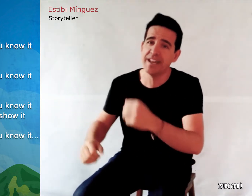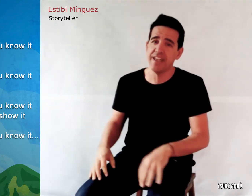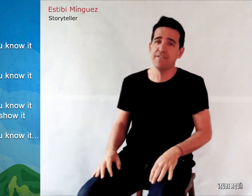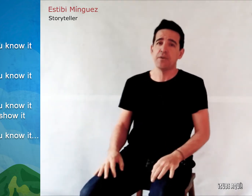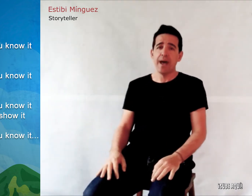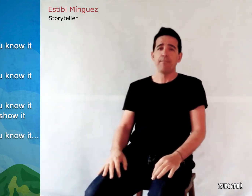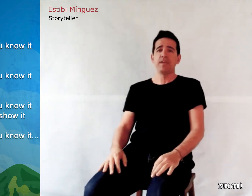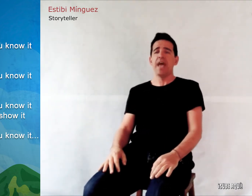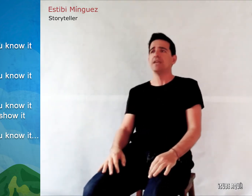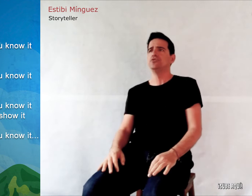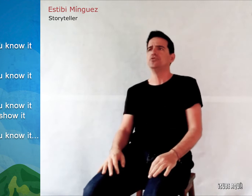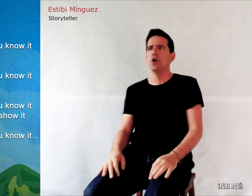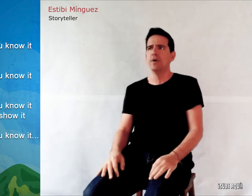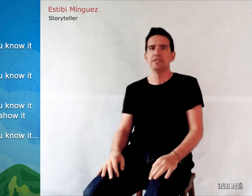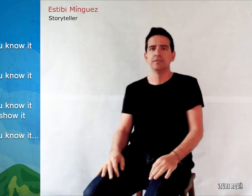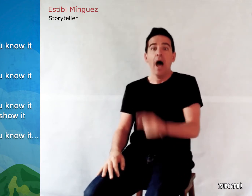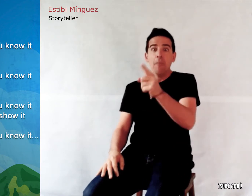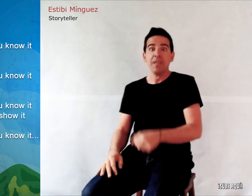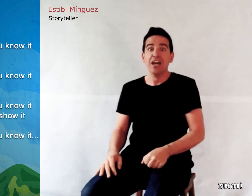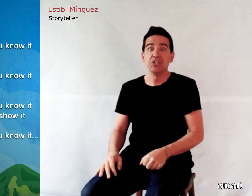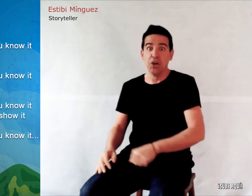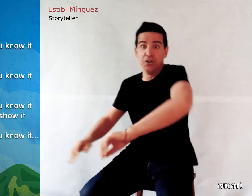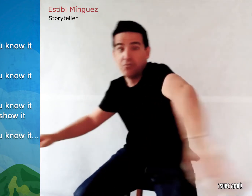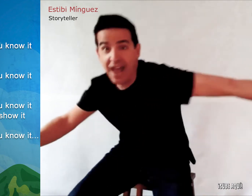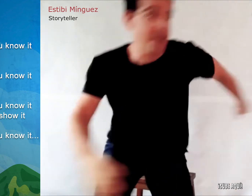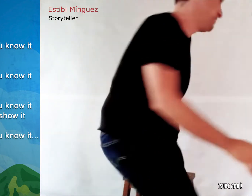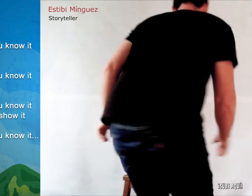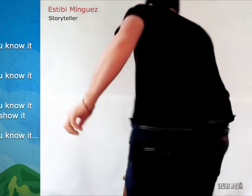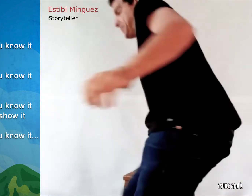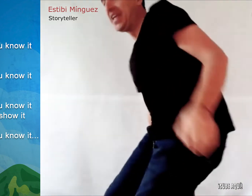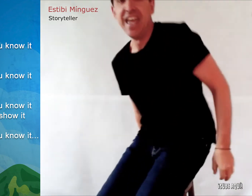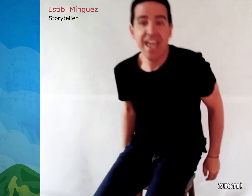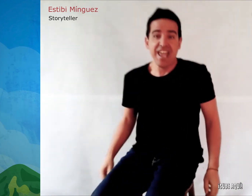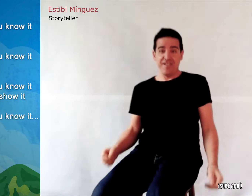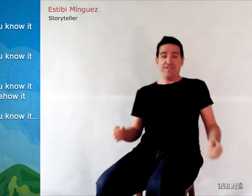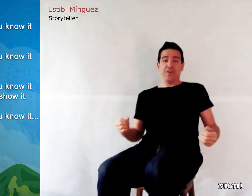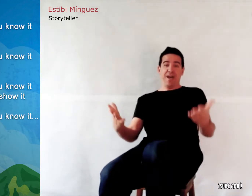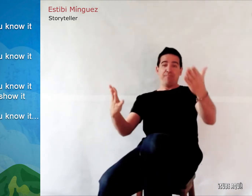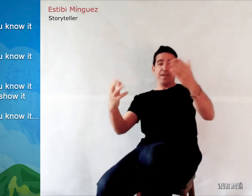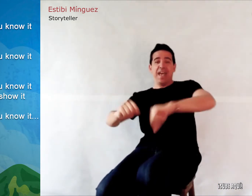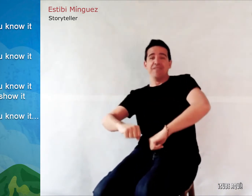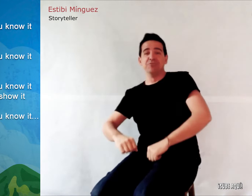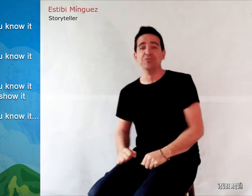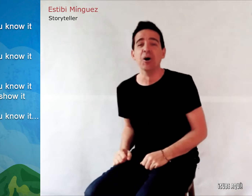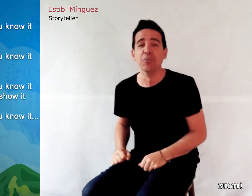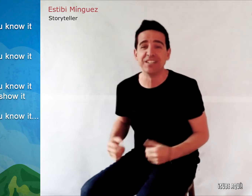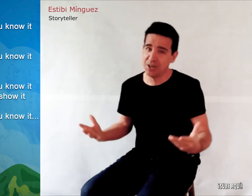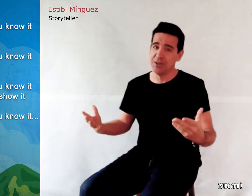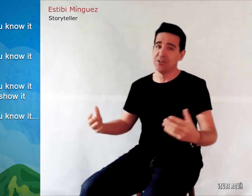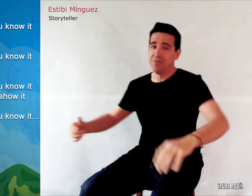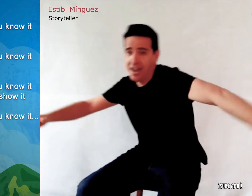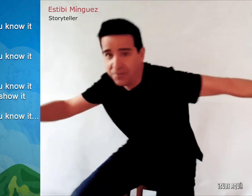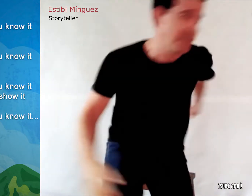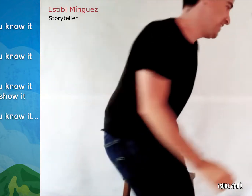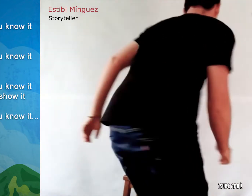show it. If you're happy and you know it. Turn around. If you're happy and you know it,